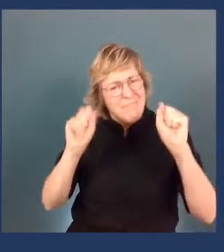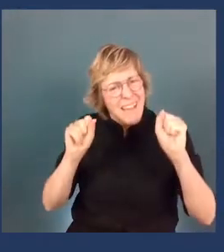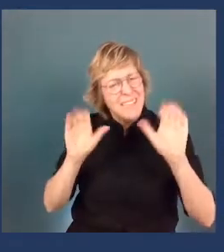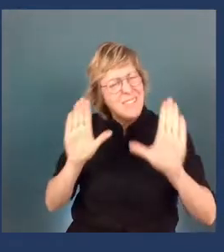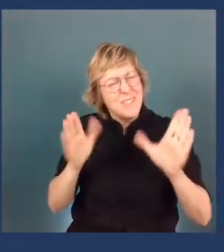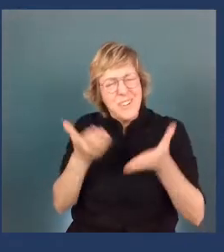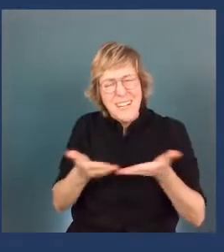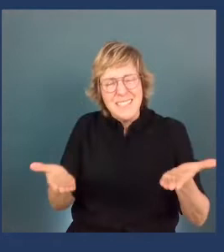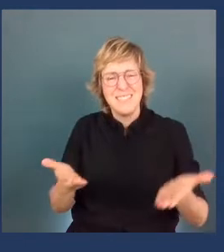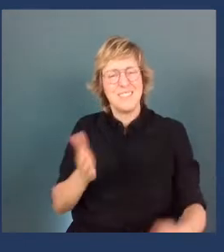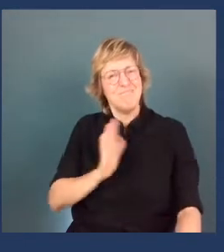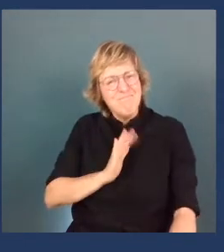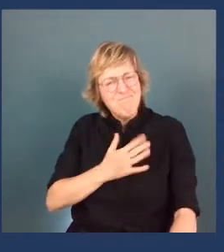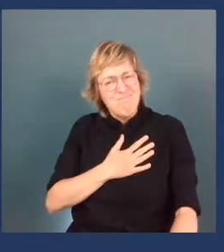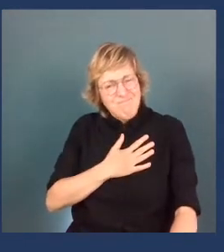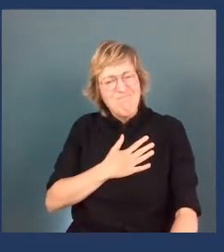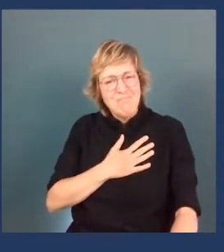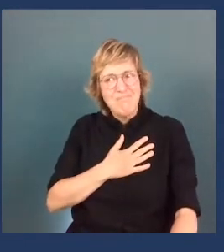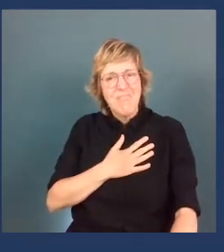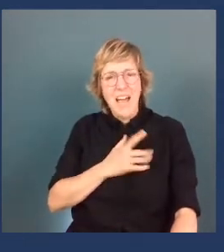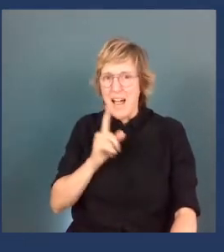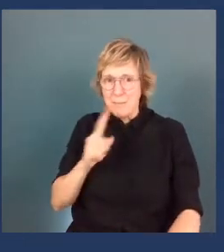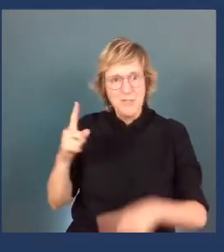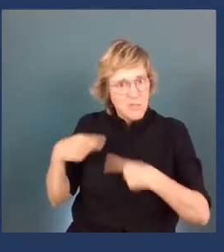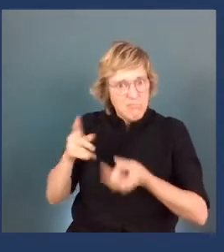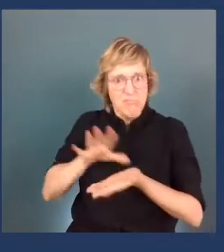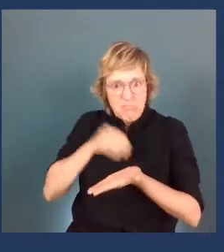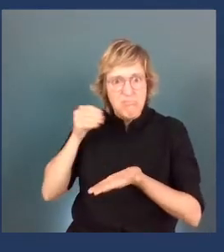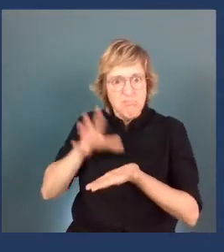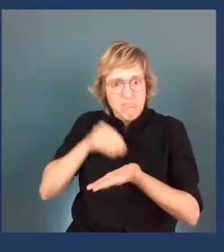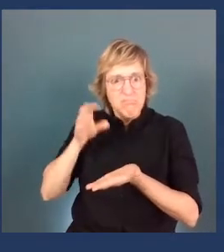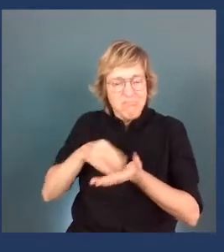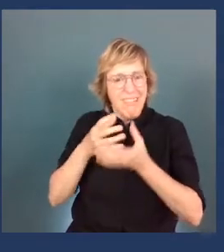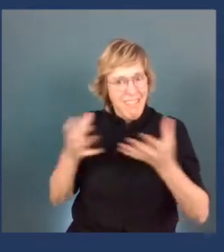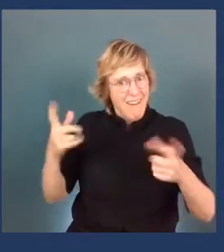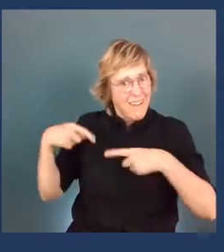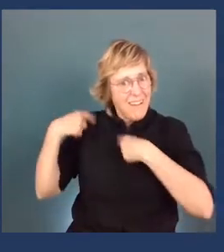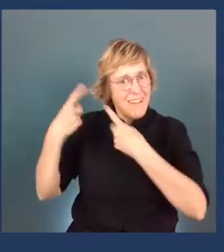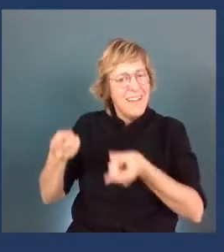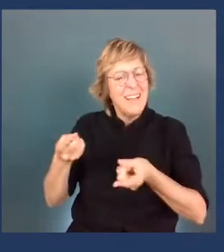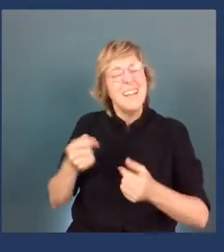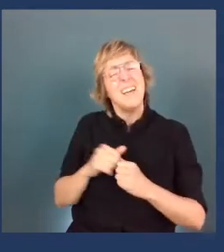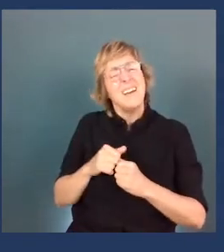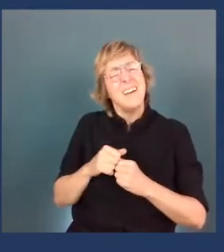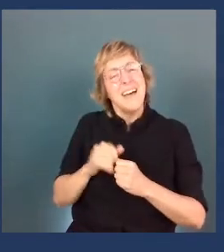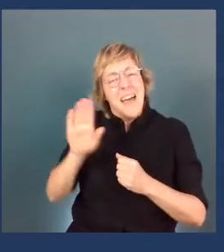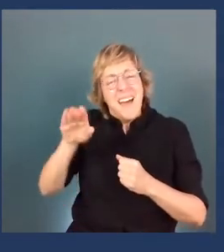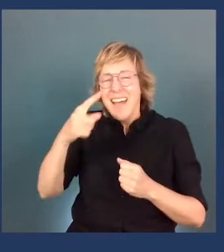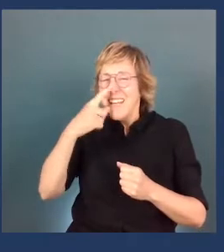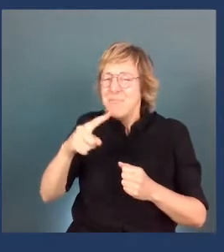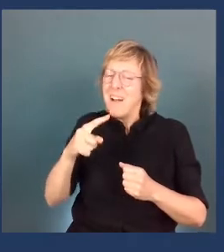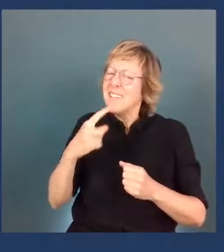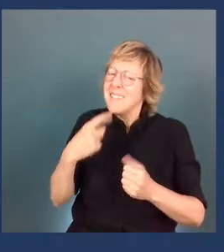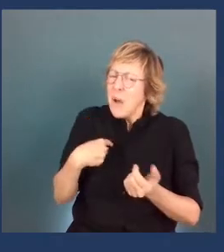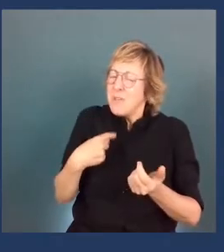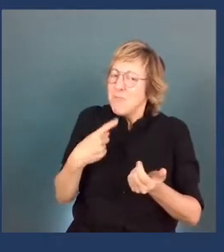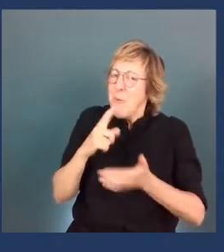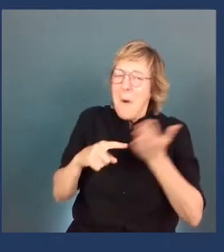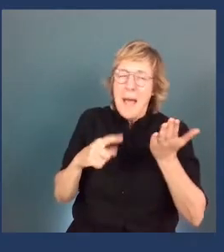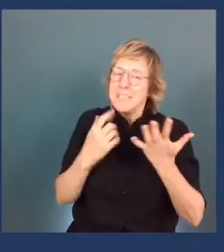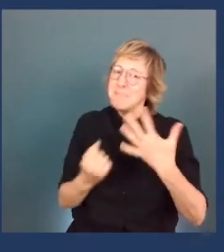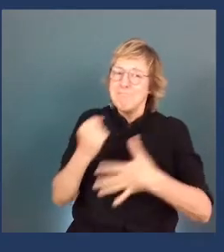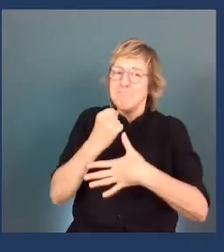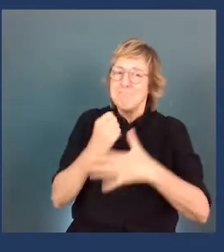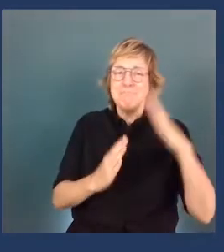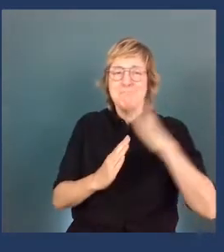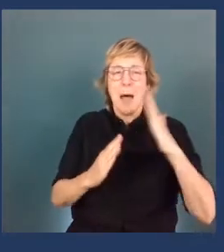stuff. I'm sure you've learned so much along the way. In fact, Cindy, tell me about some of the greatest lessons that you think